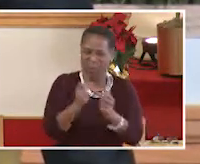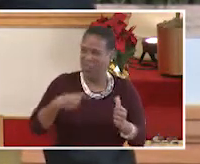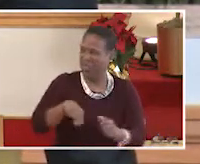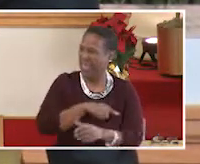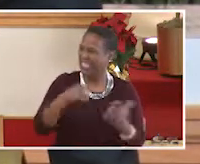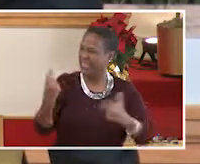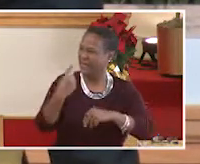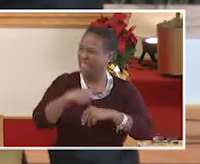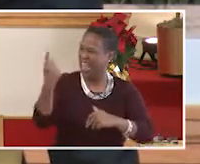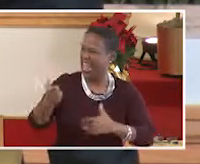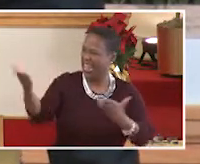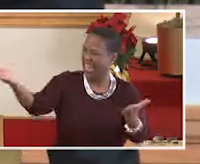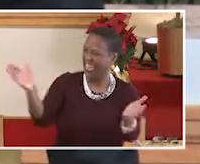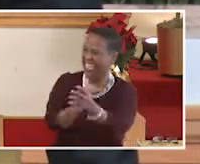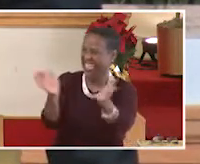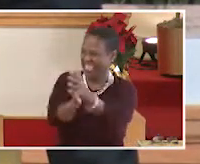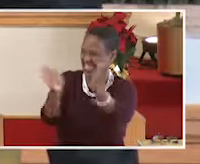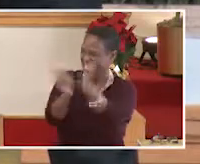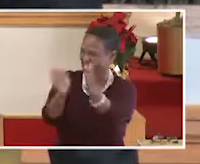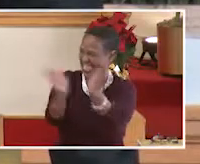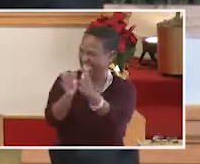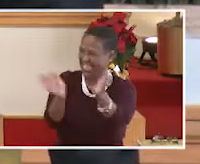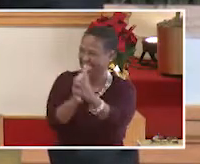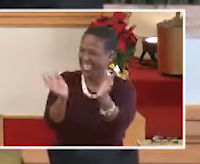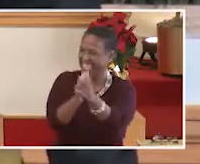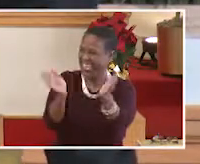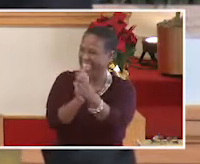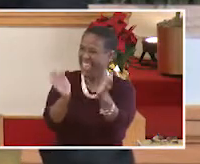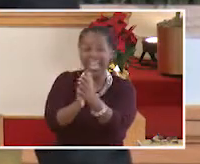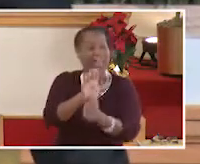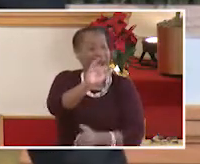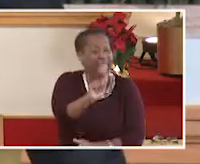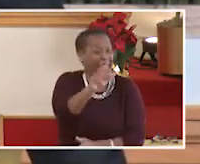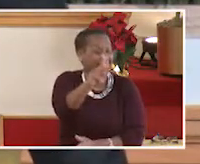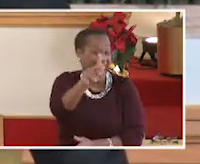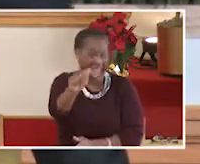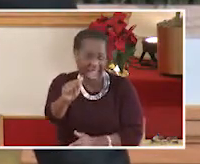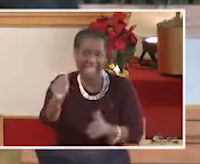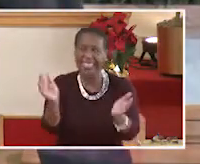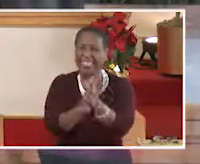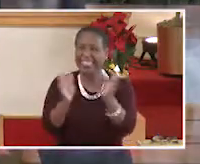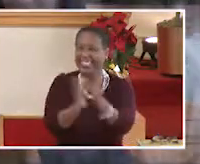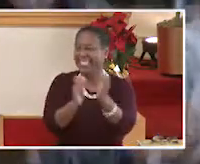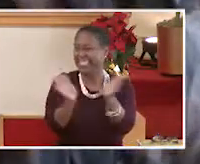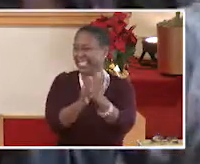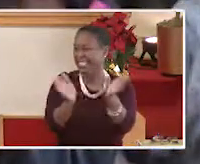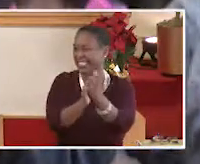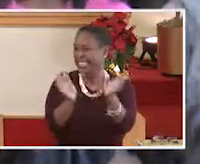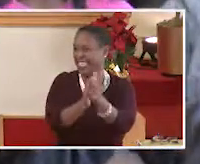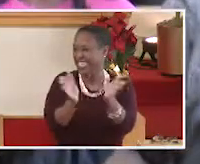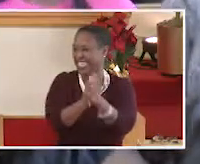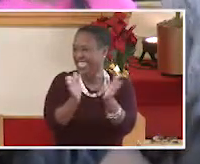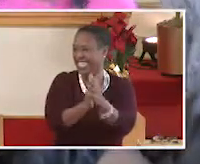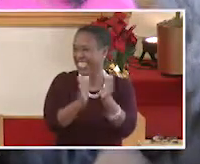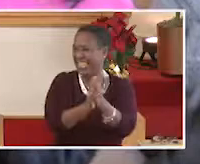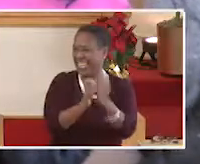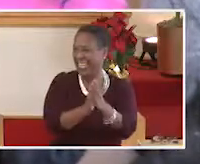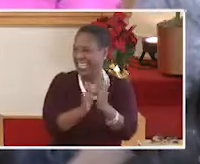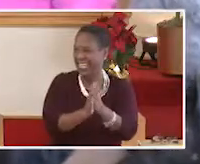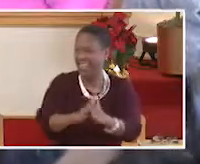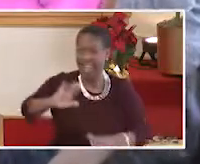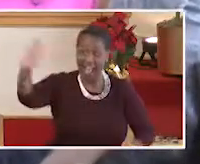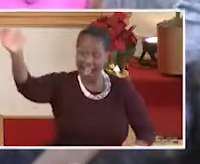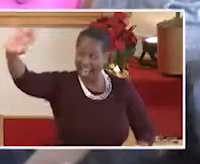today. All of the sisters from AKA and the future sisters from AKA are with